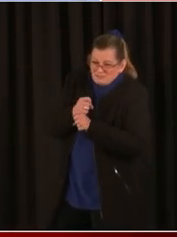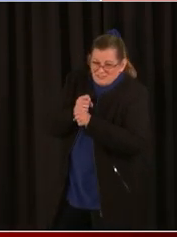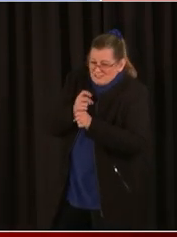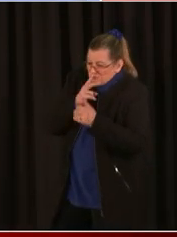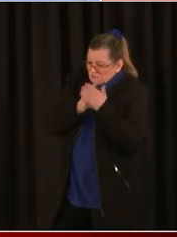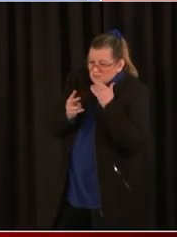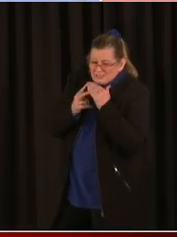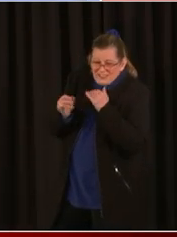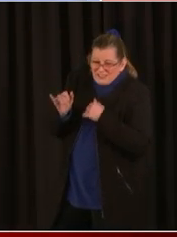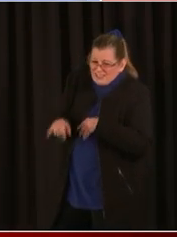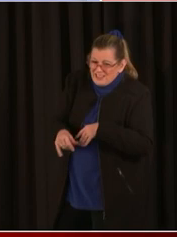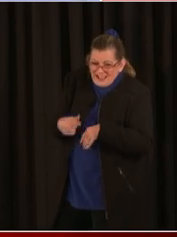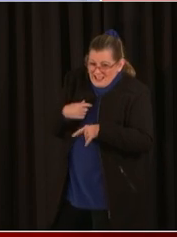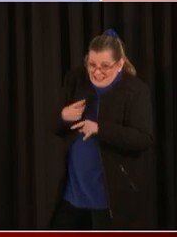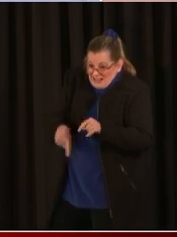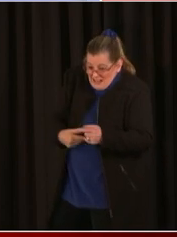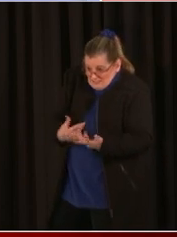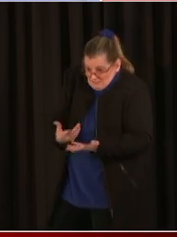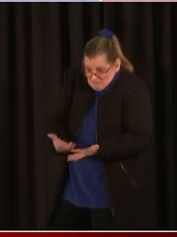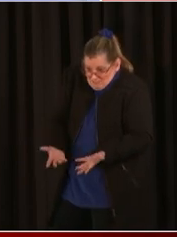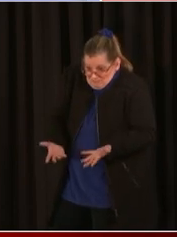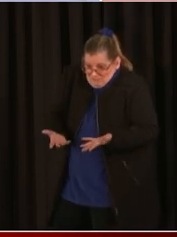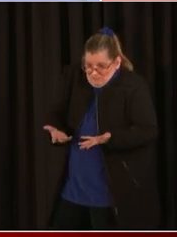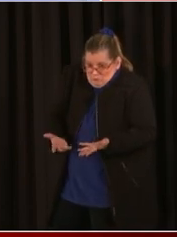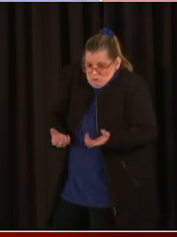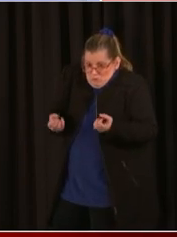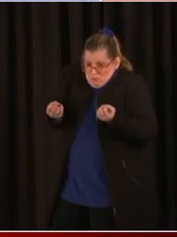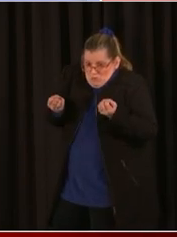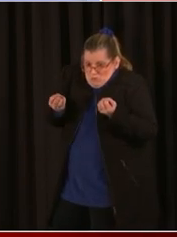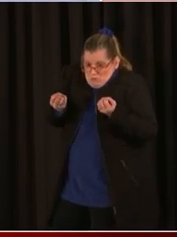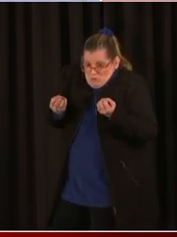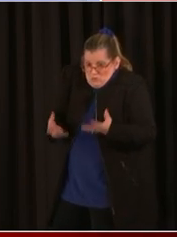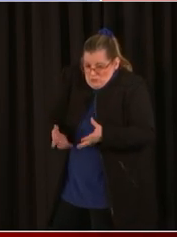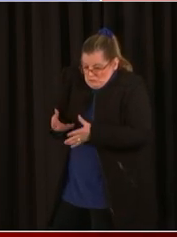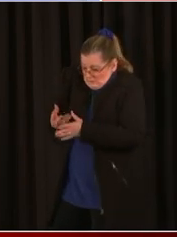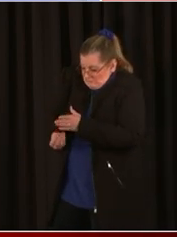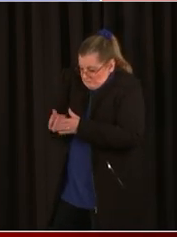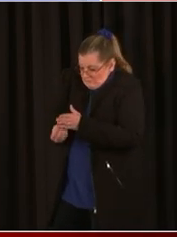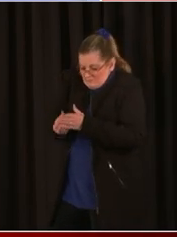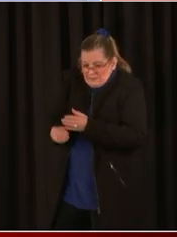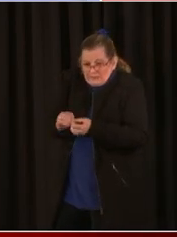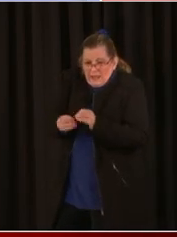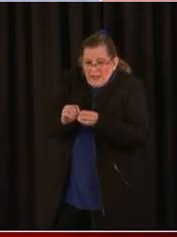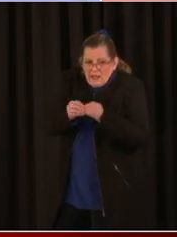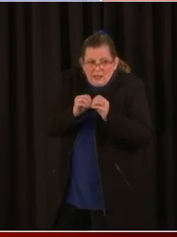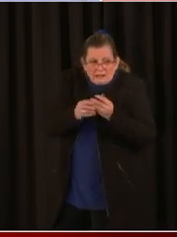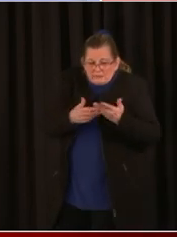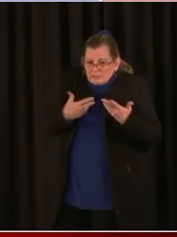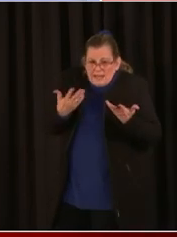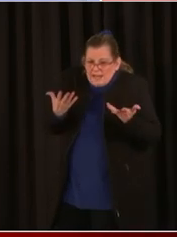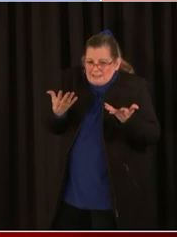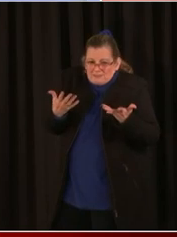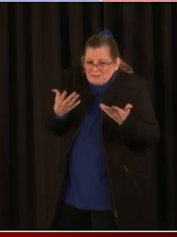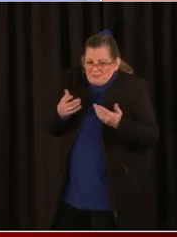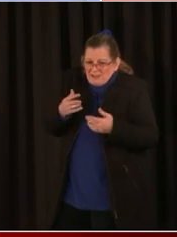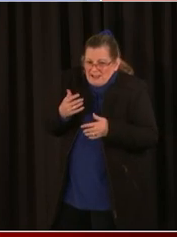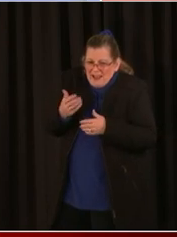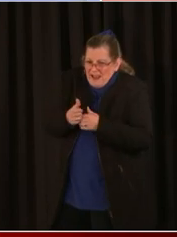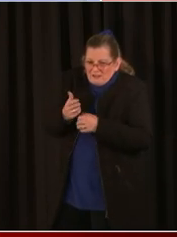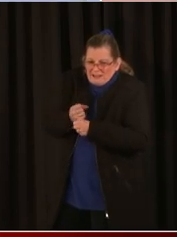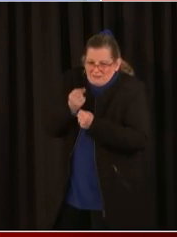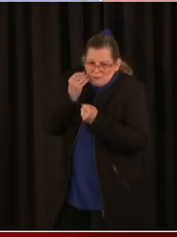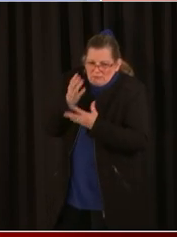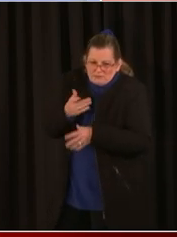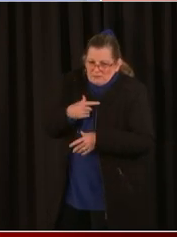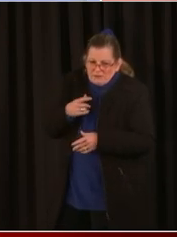inference from that at all, at all. Like, there's so much data missing. I have no interpretation to make from that.